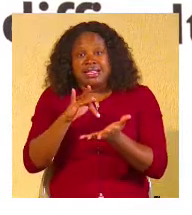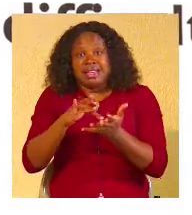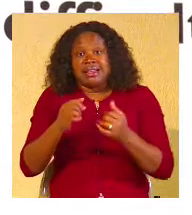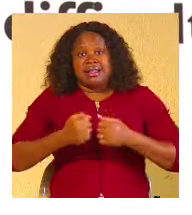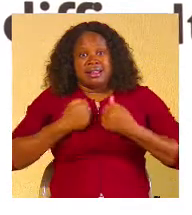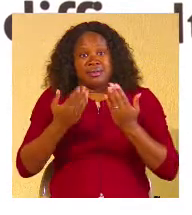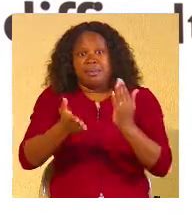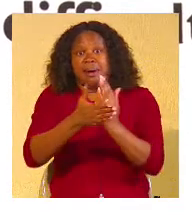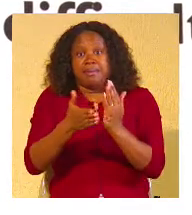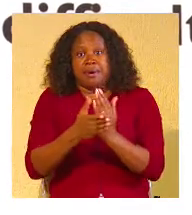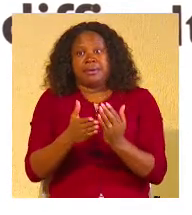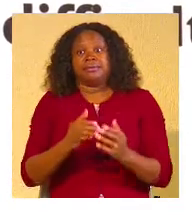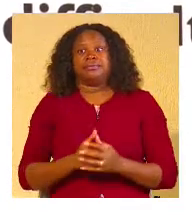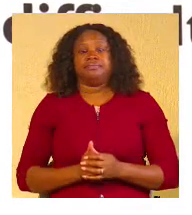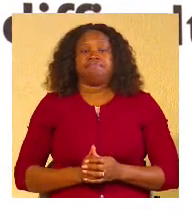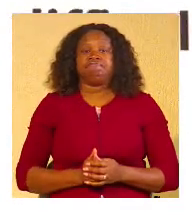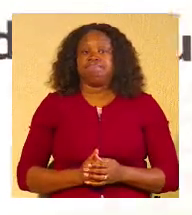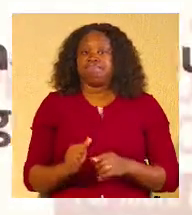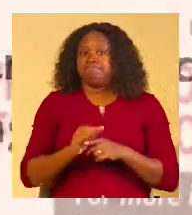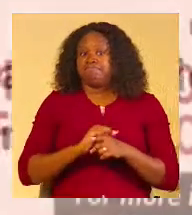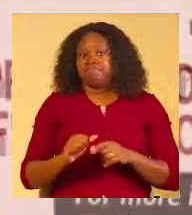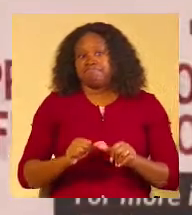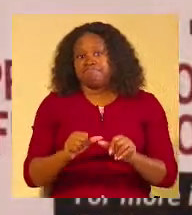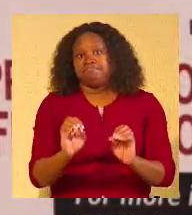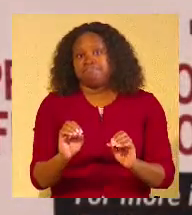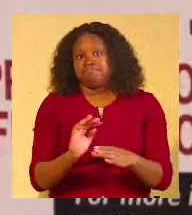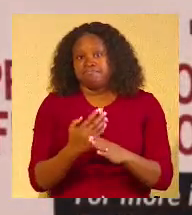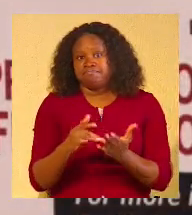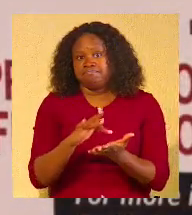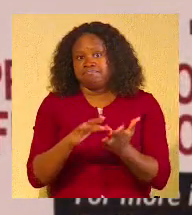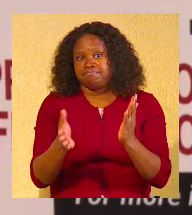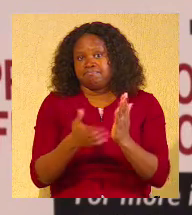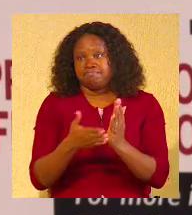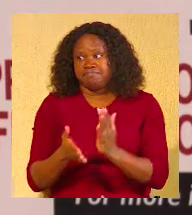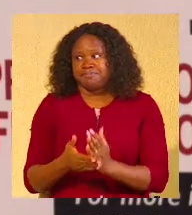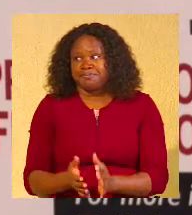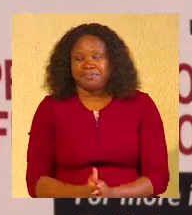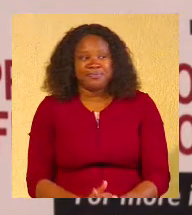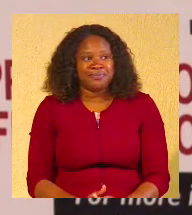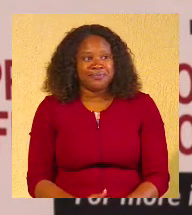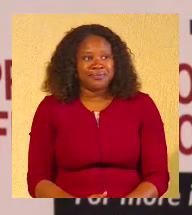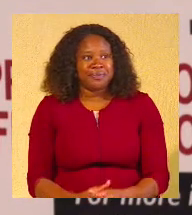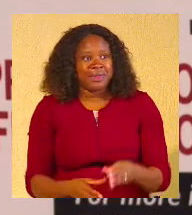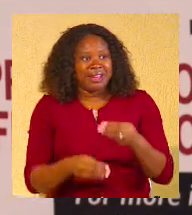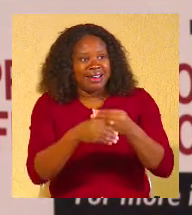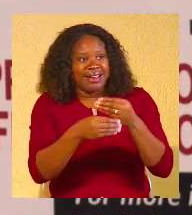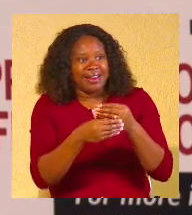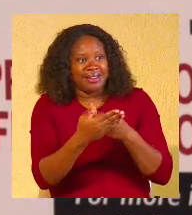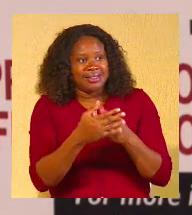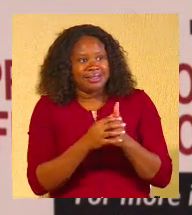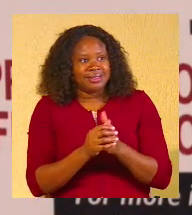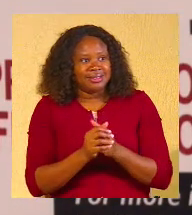closed for teaching. Okay. Ms. Gale, I think you want to say something to add to that.